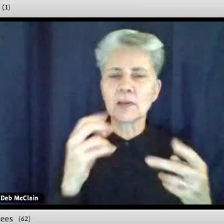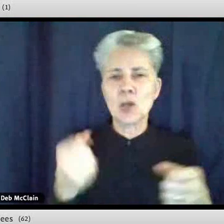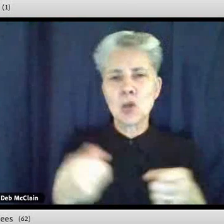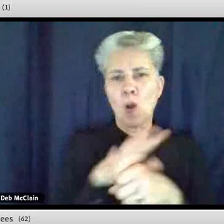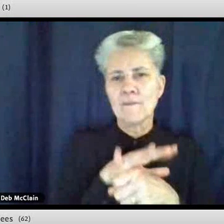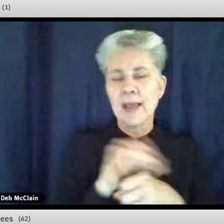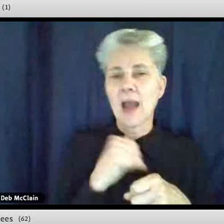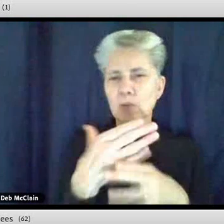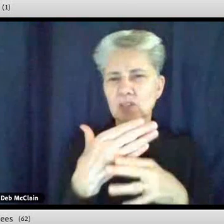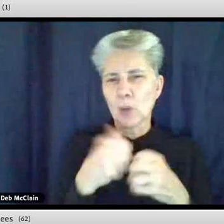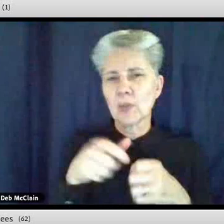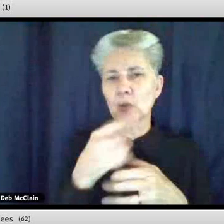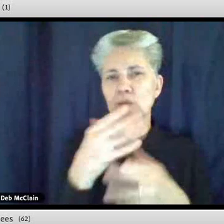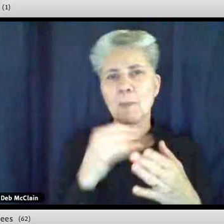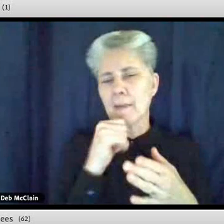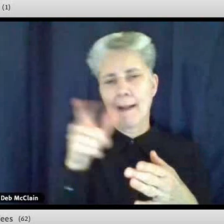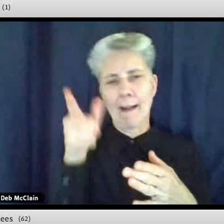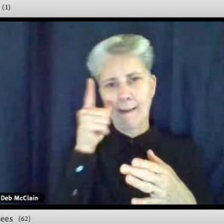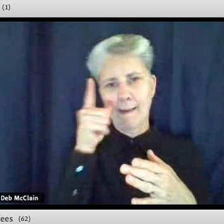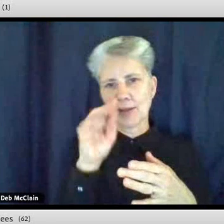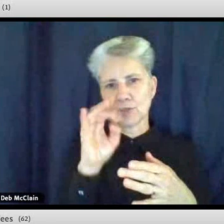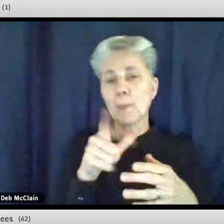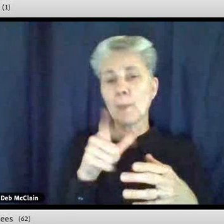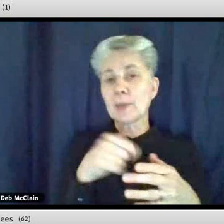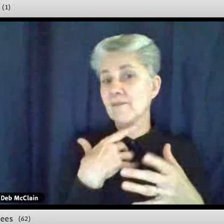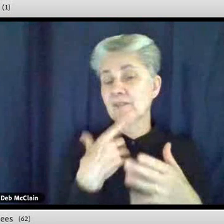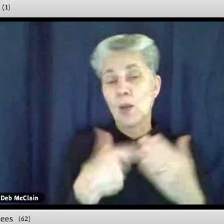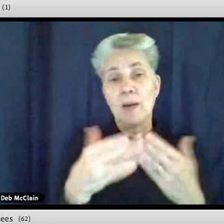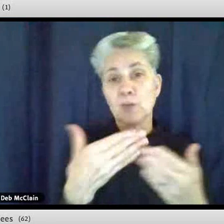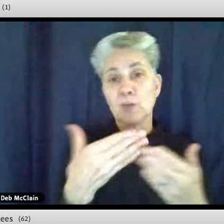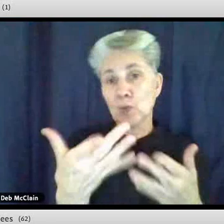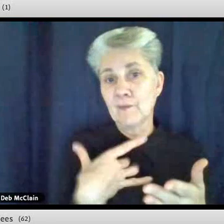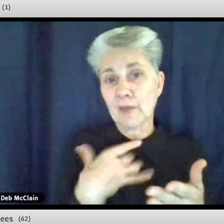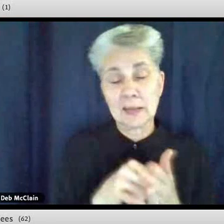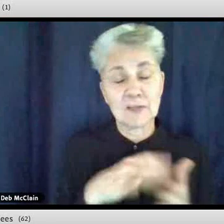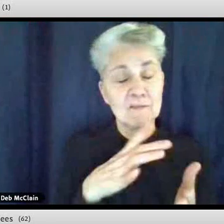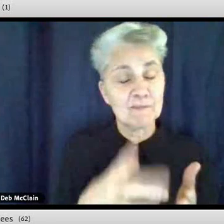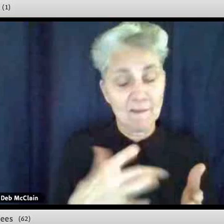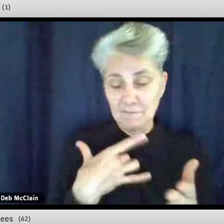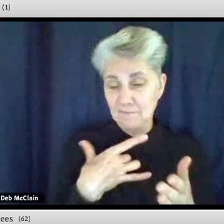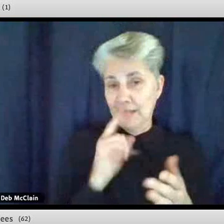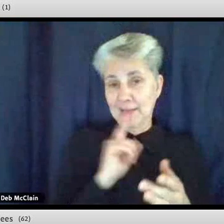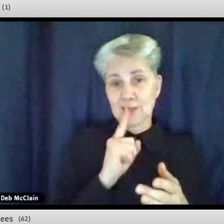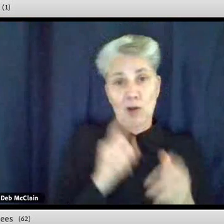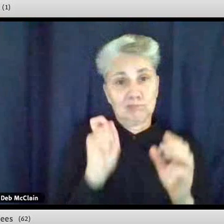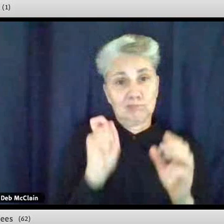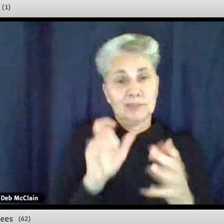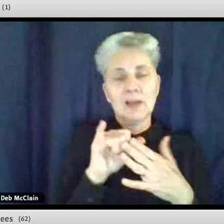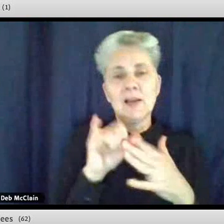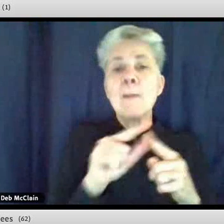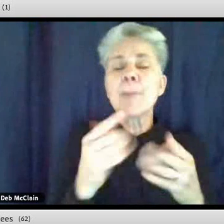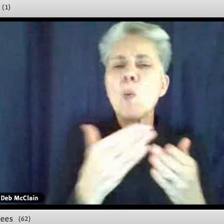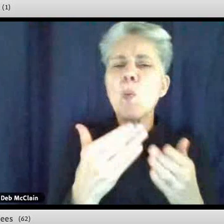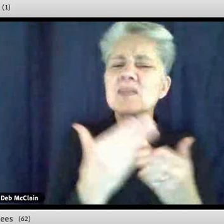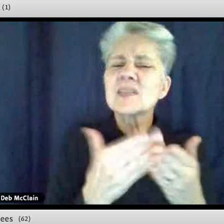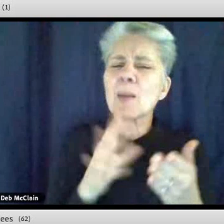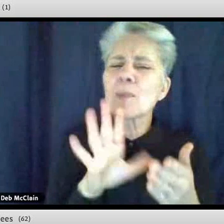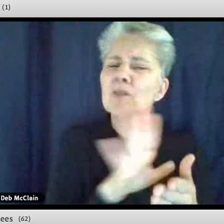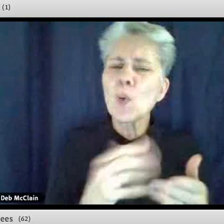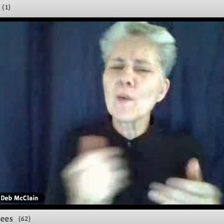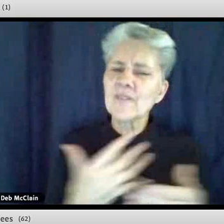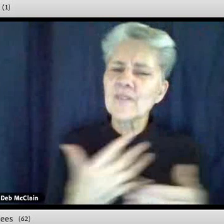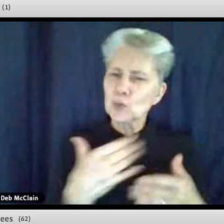fears you have about COVID-19? And I'm going to share mine with you. And some of mine aren't logical, but you're allowed to feel how you feel. That's